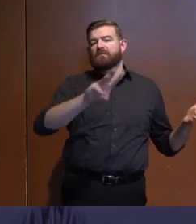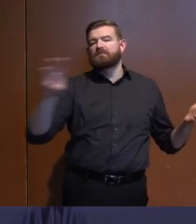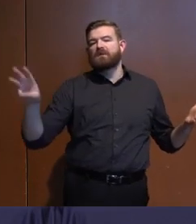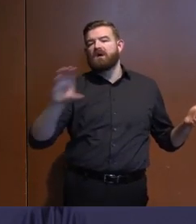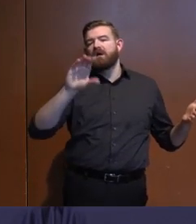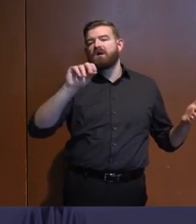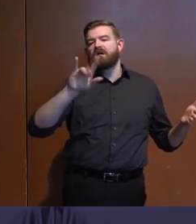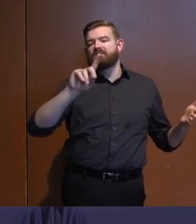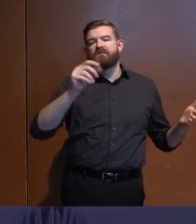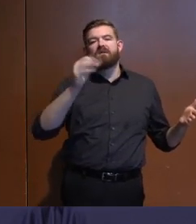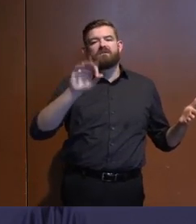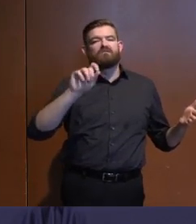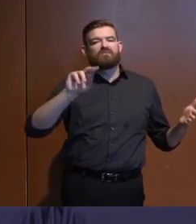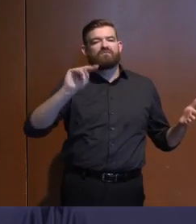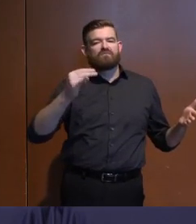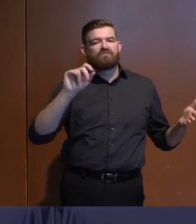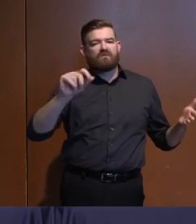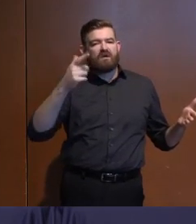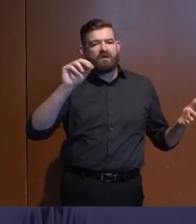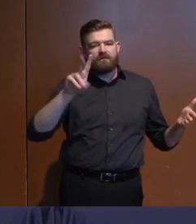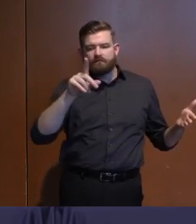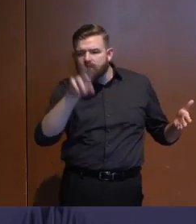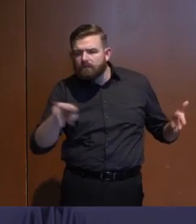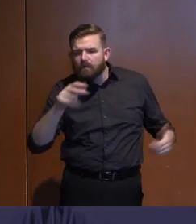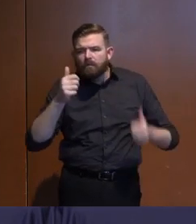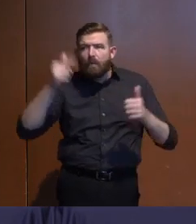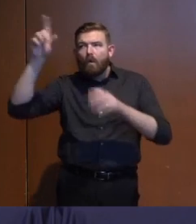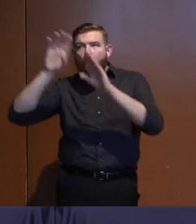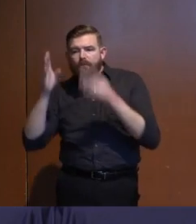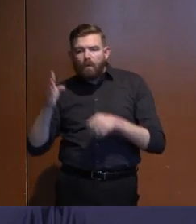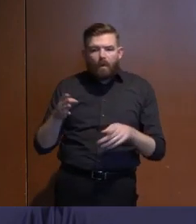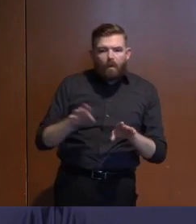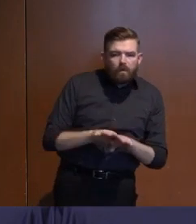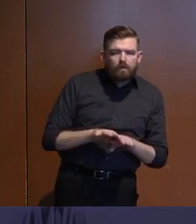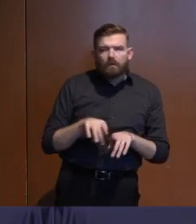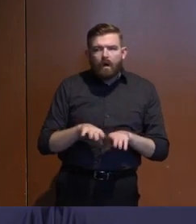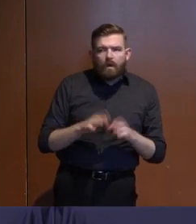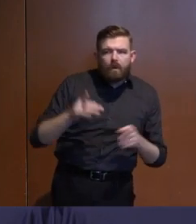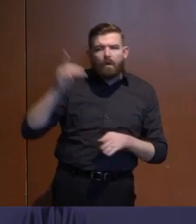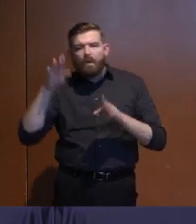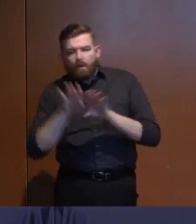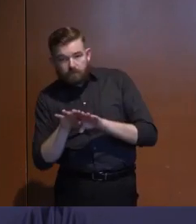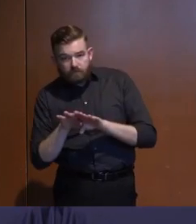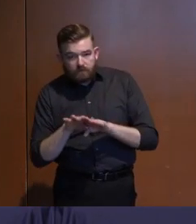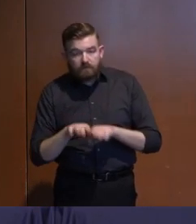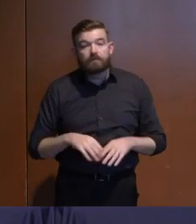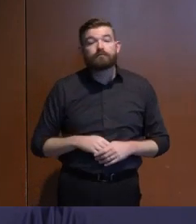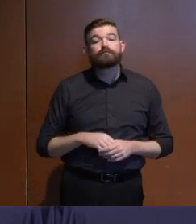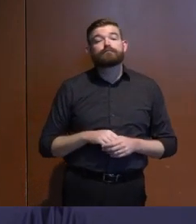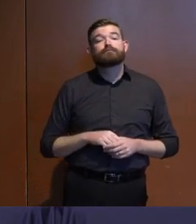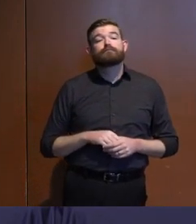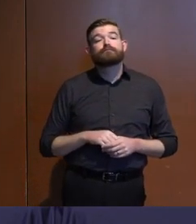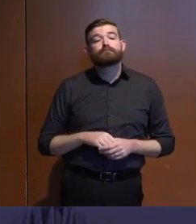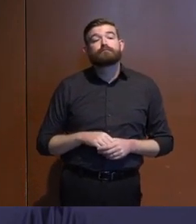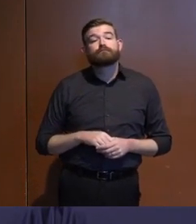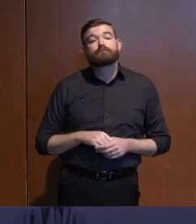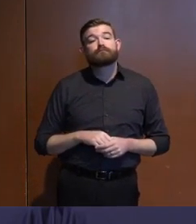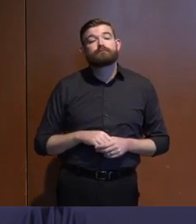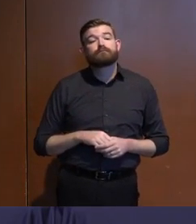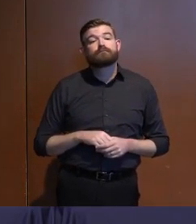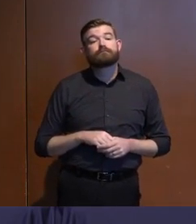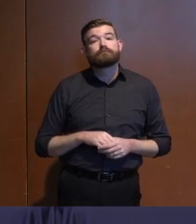covid19.nj.gov. Additionally, as we have been over the past couple of weeks telling you when other testing sites are opening, even if